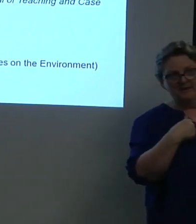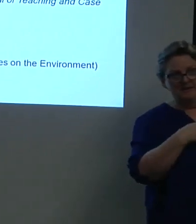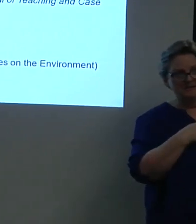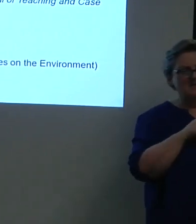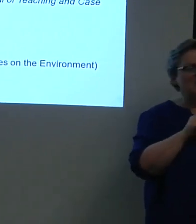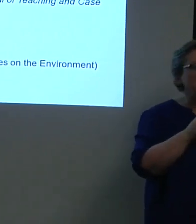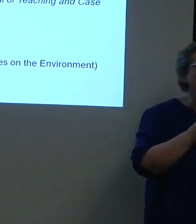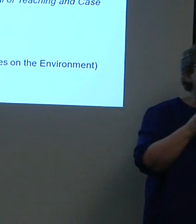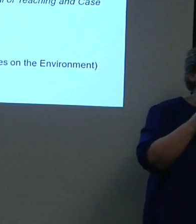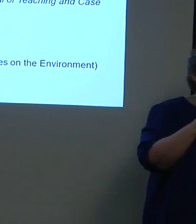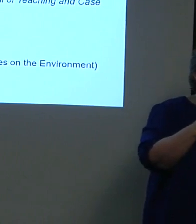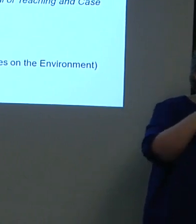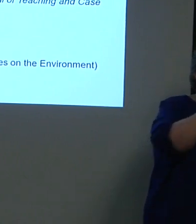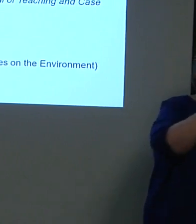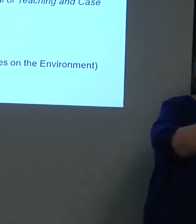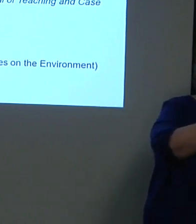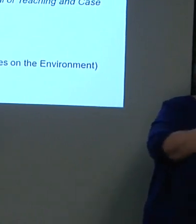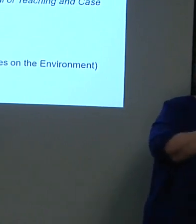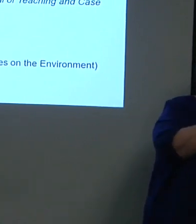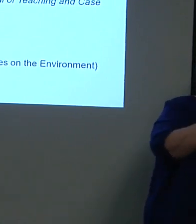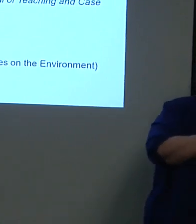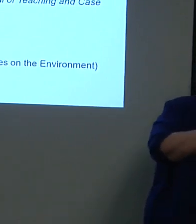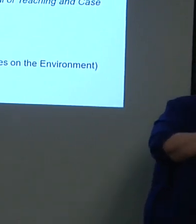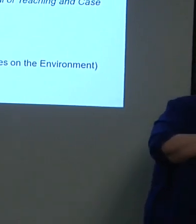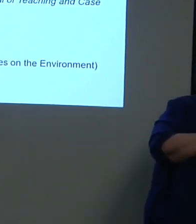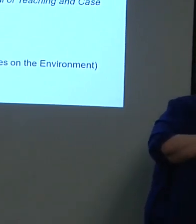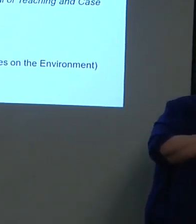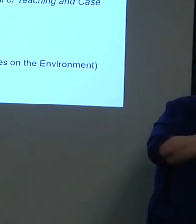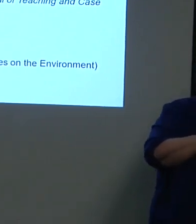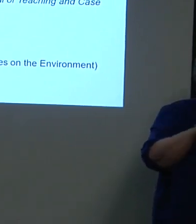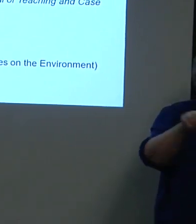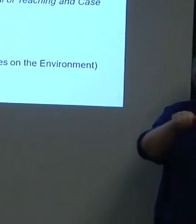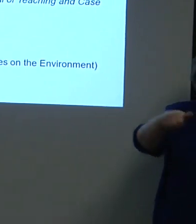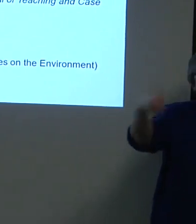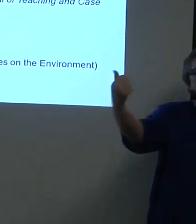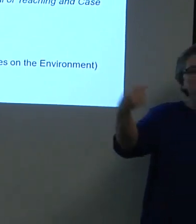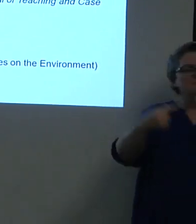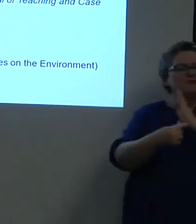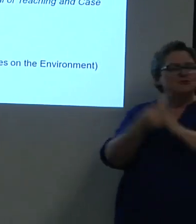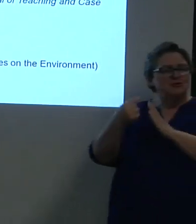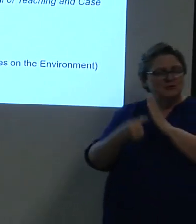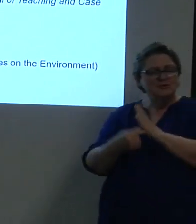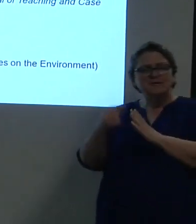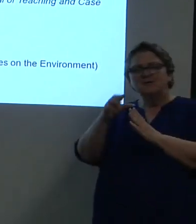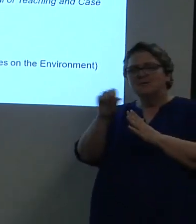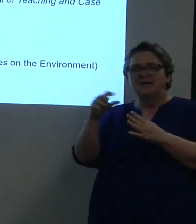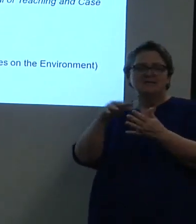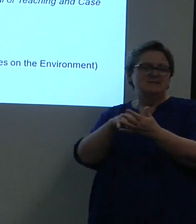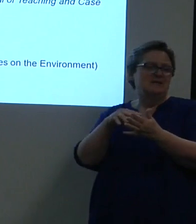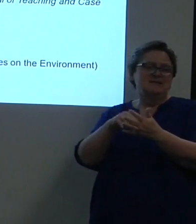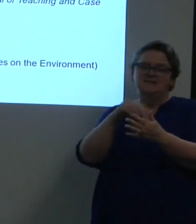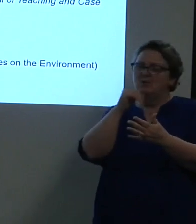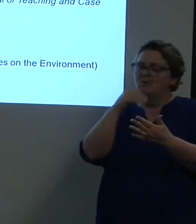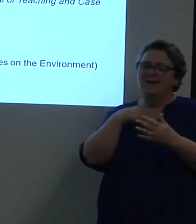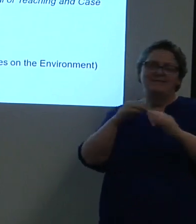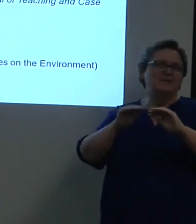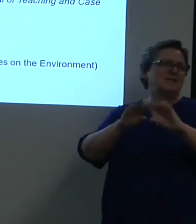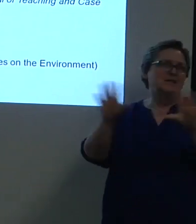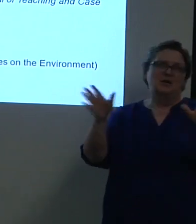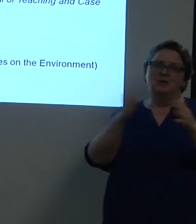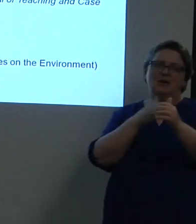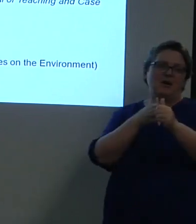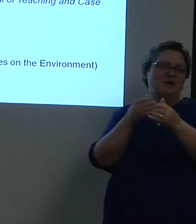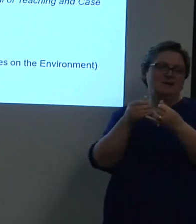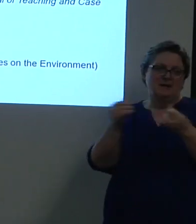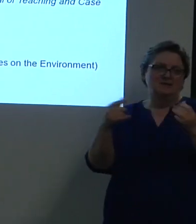right, they can look at the reviewer template for the peer reviewers. Lots of other journals that do case studies do not have very clear